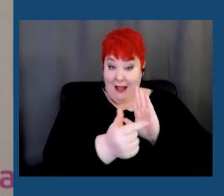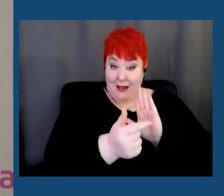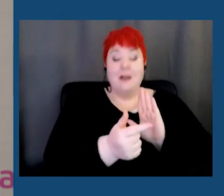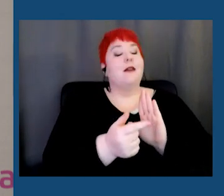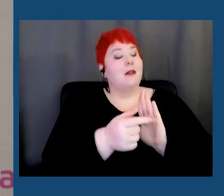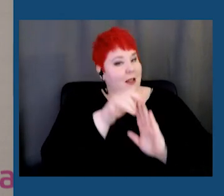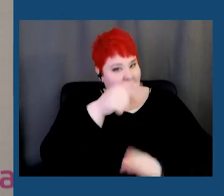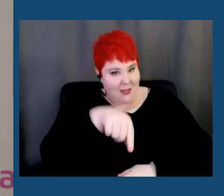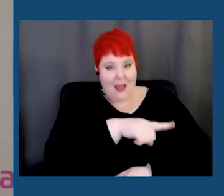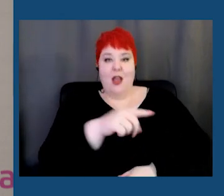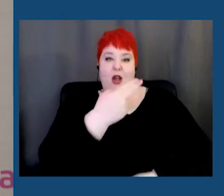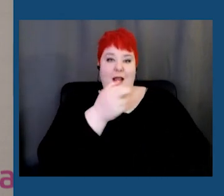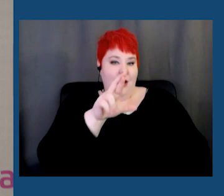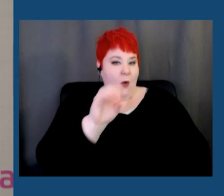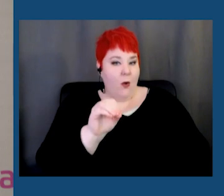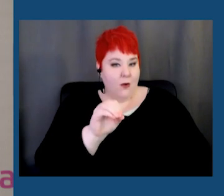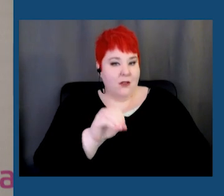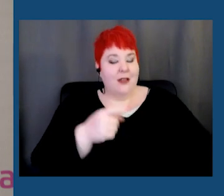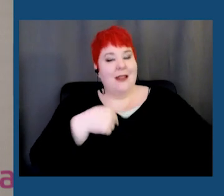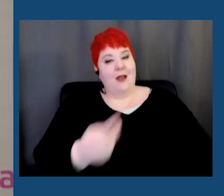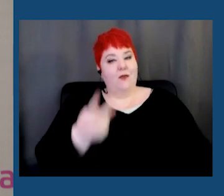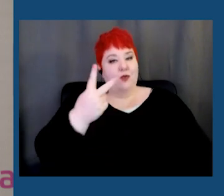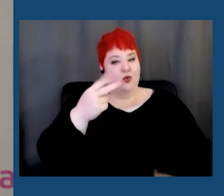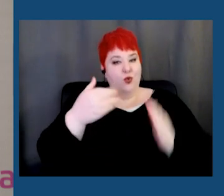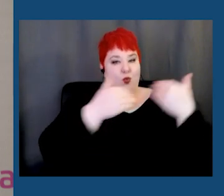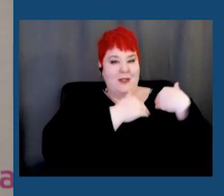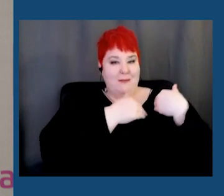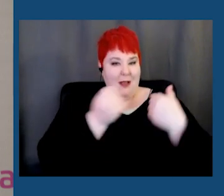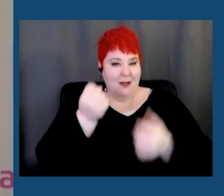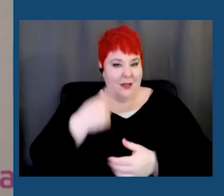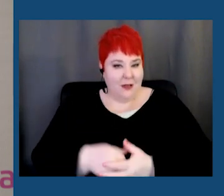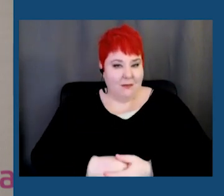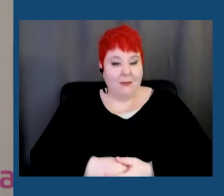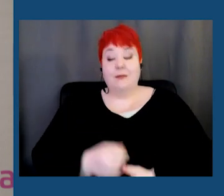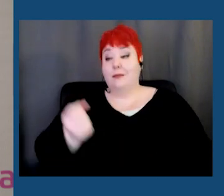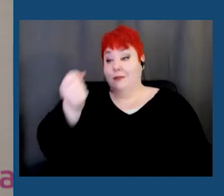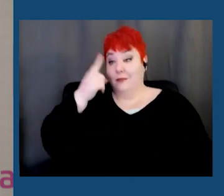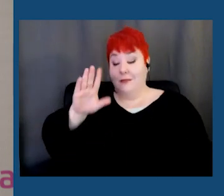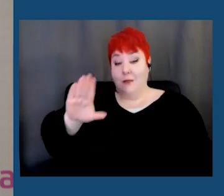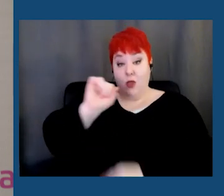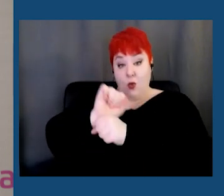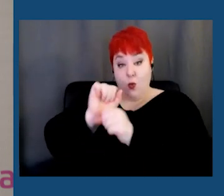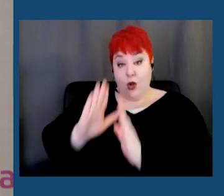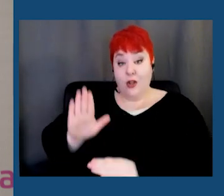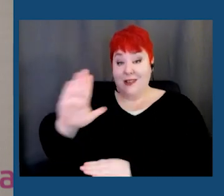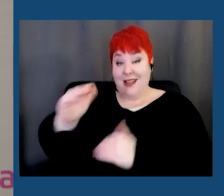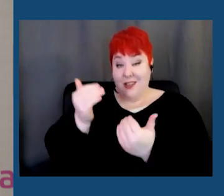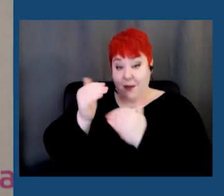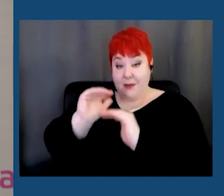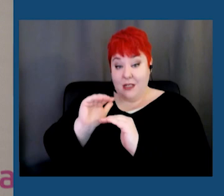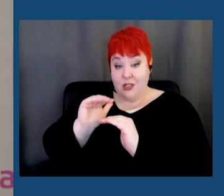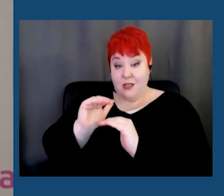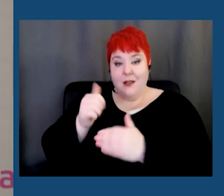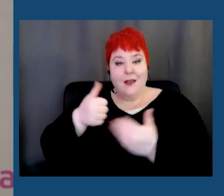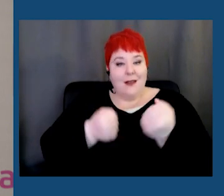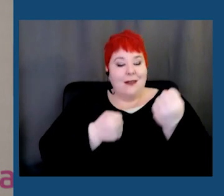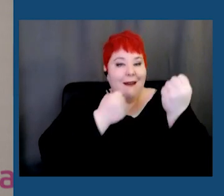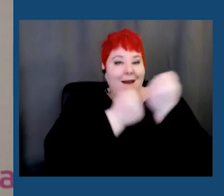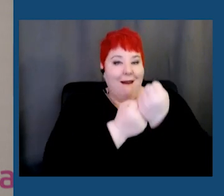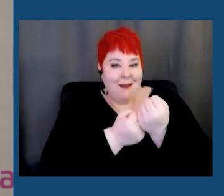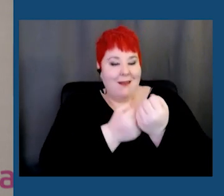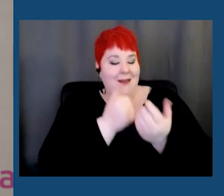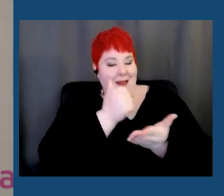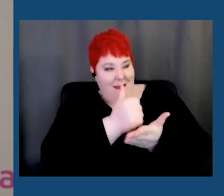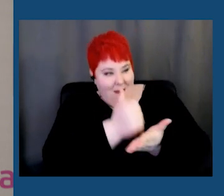two responsibilities: understand these workers' constraints and help them fight restrictions by taking care